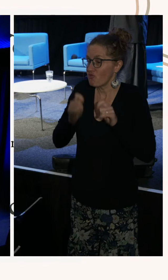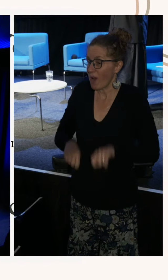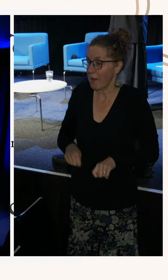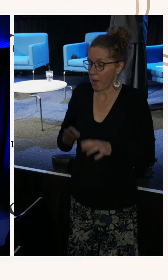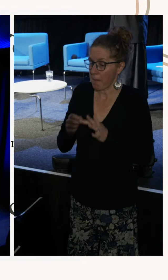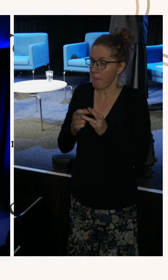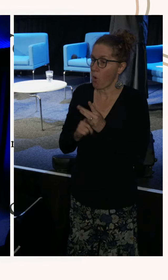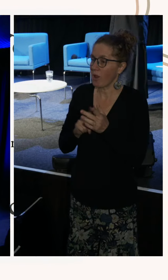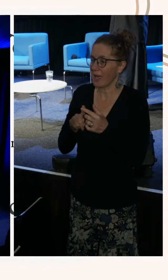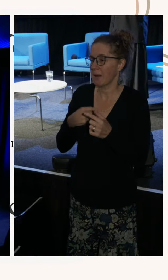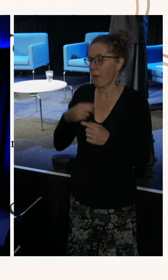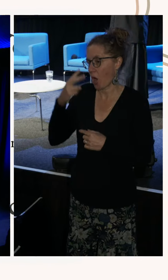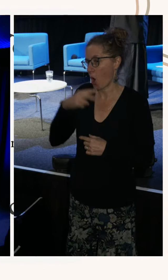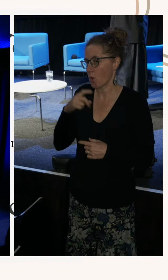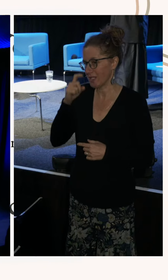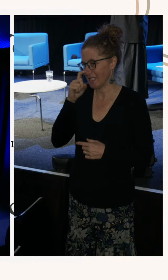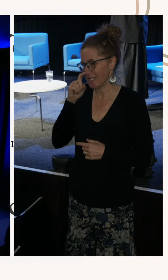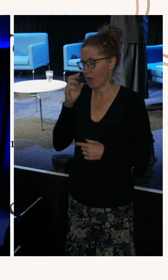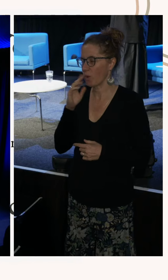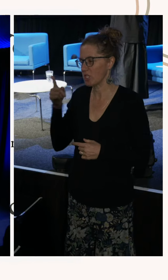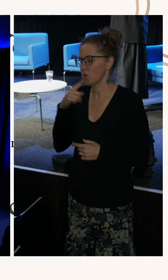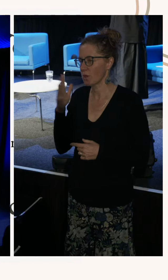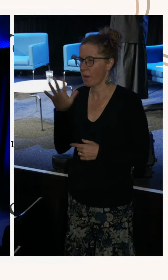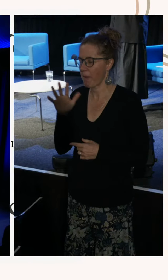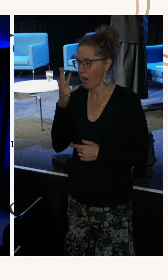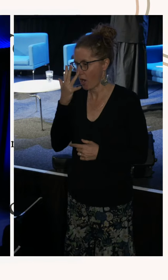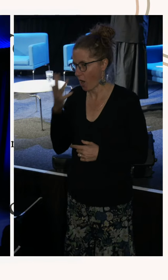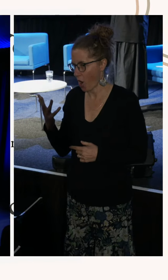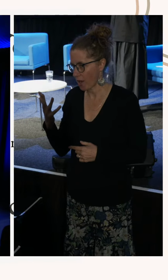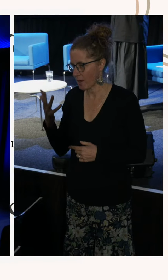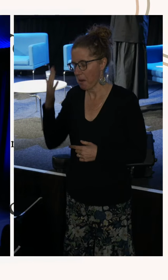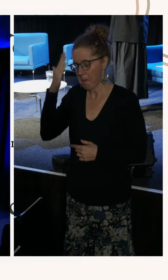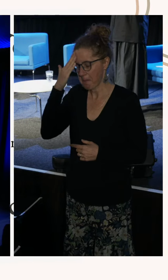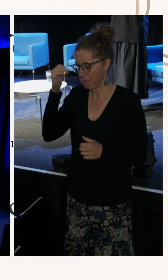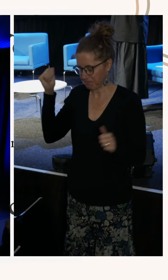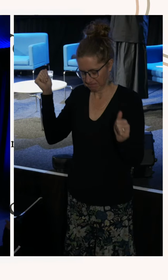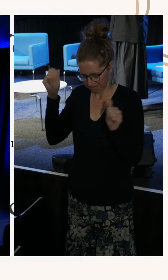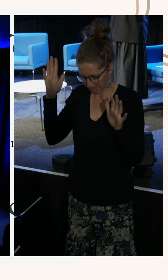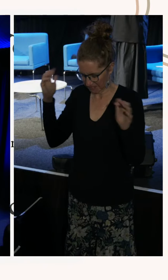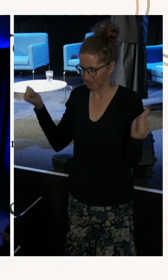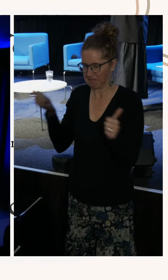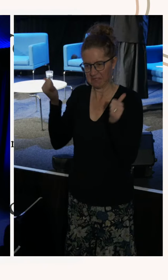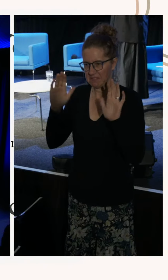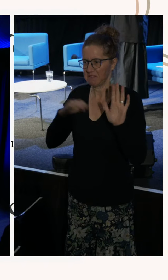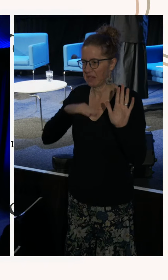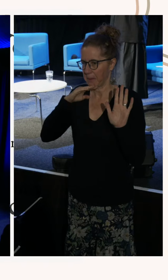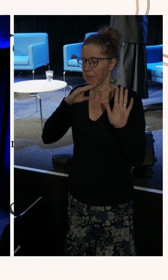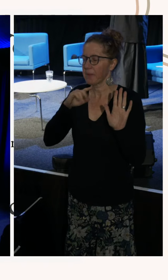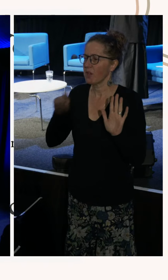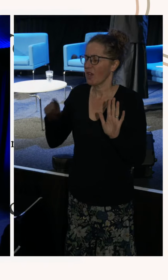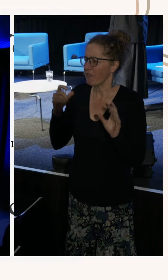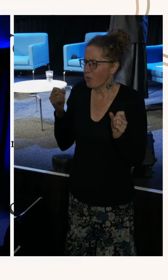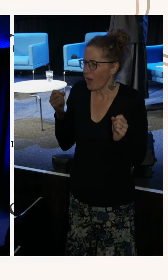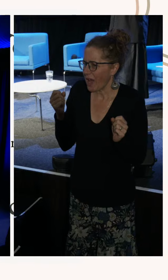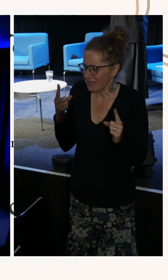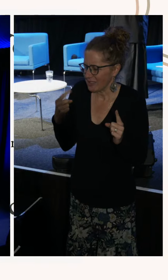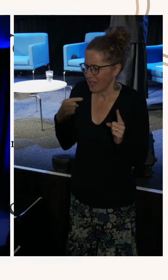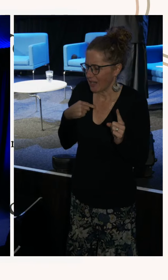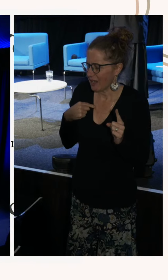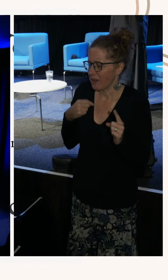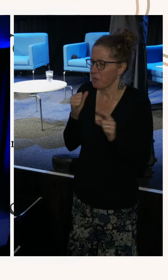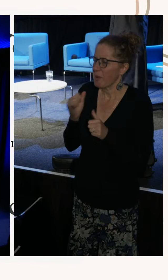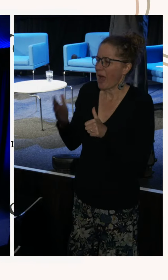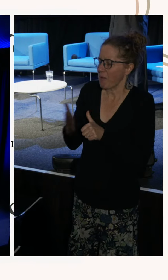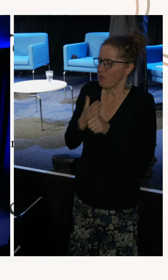sister, when she was about 9. That was the last straw for Mum. You'd have to be Aboriginal in my age to understand how hard it was for my mother with 3